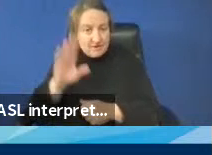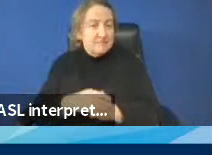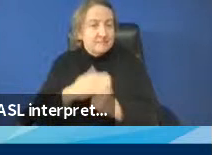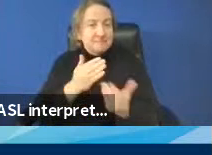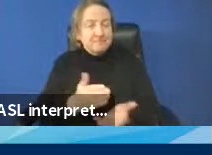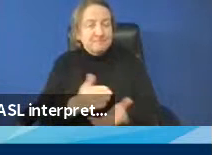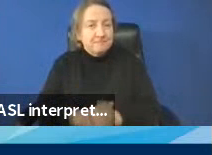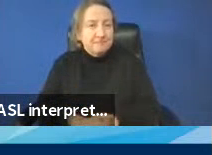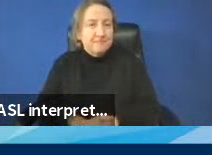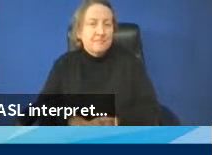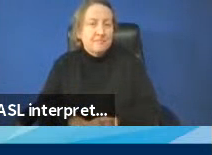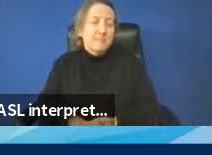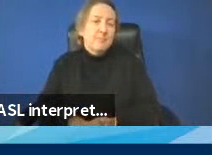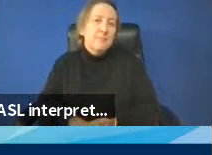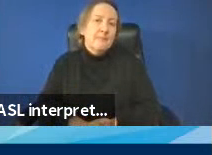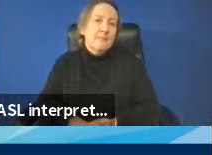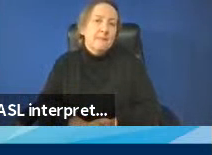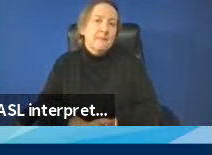ahead.